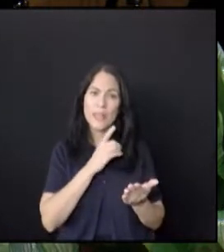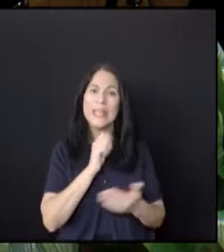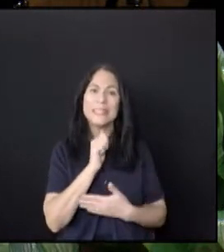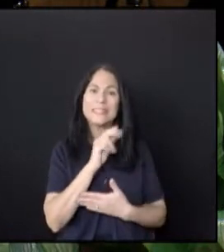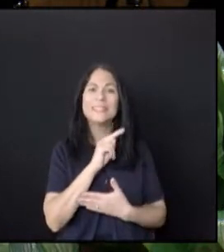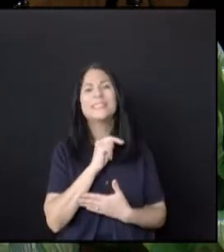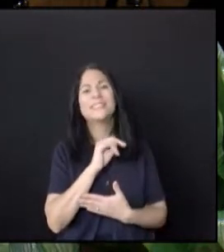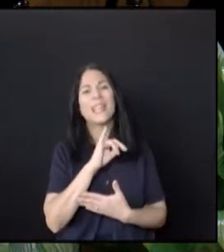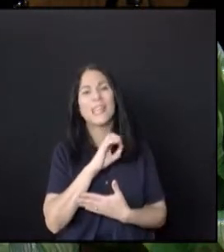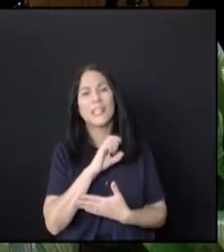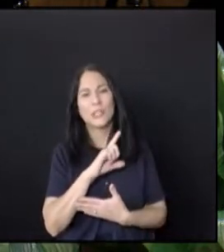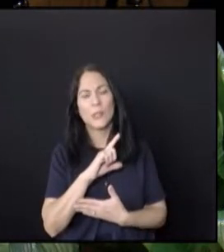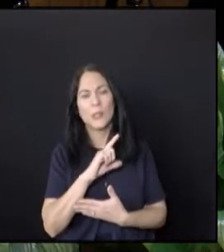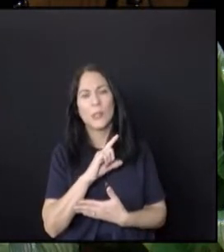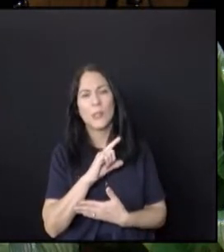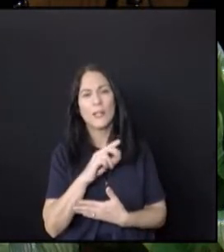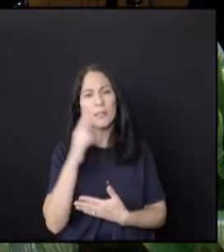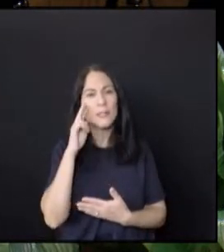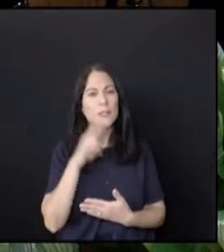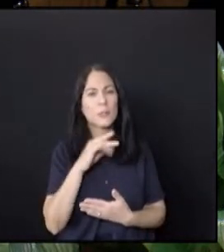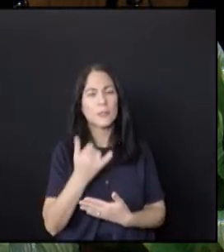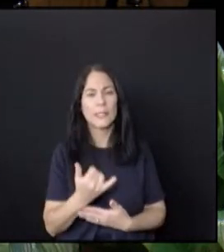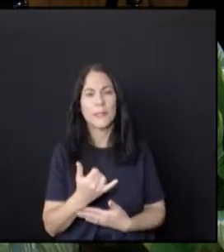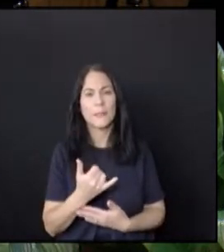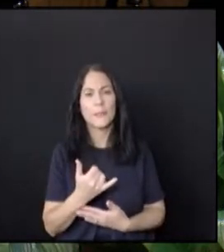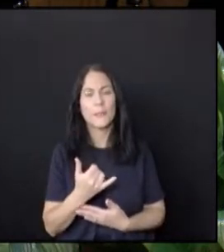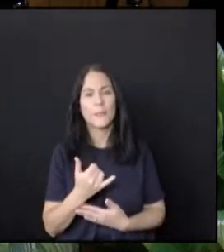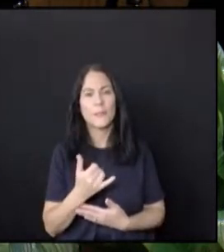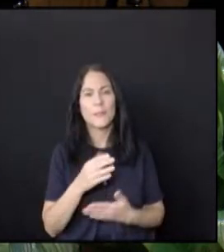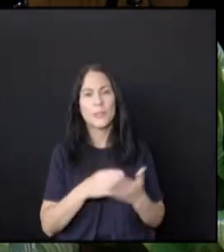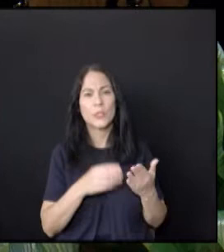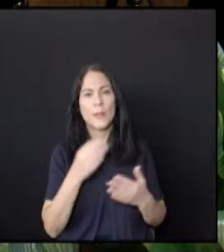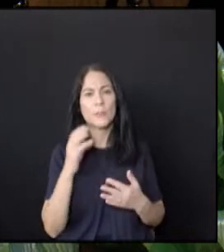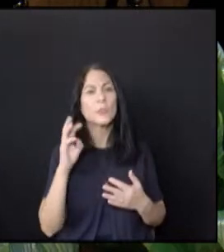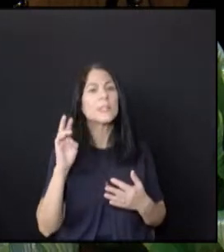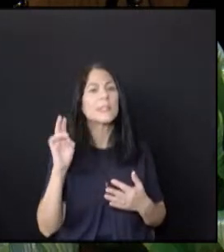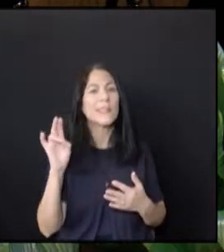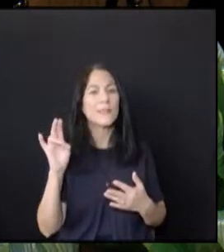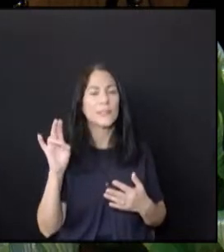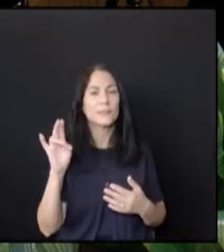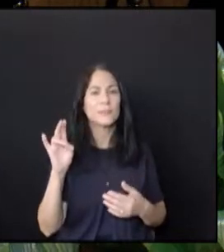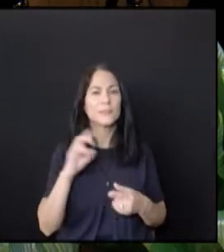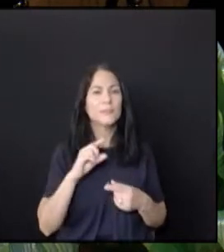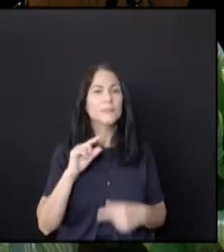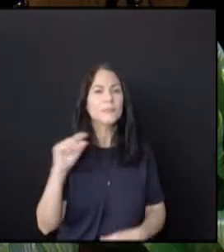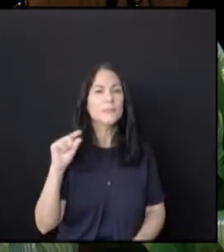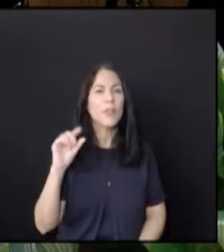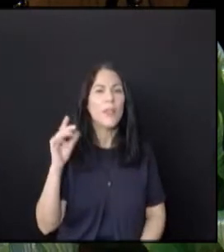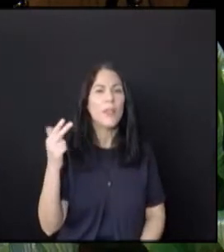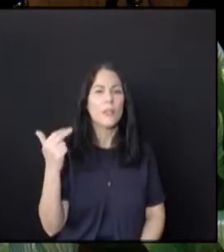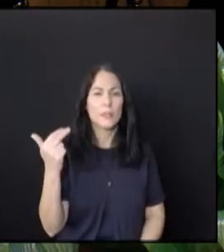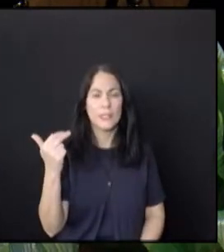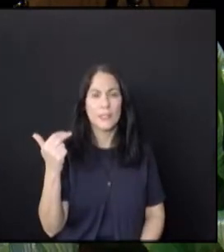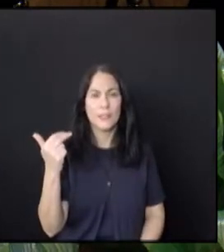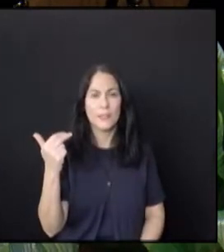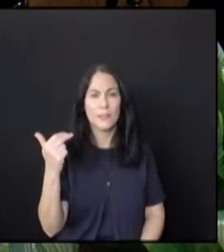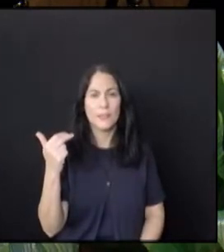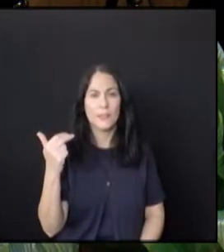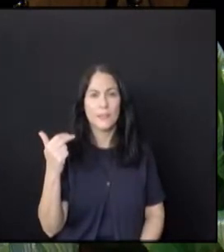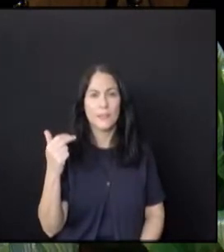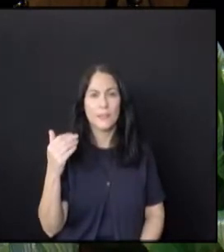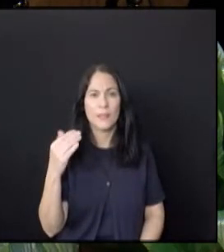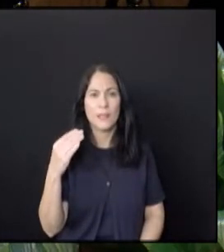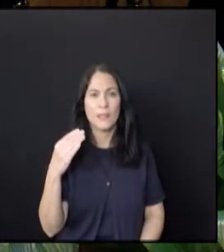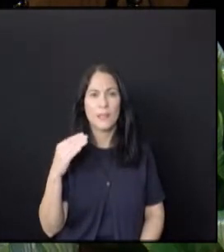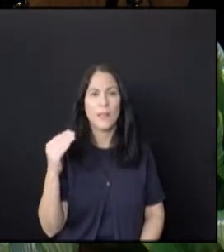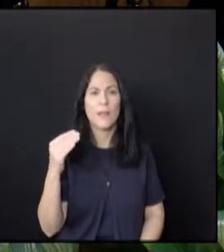And as we turn there now, if you'll turn there with me, chapter 7, verse 13, verse